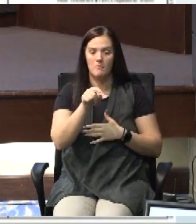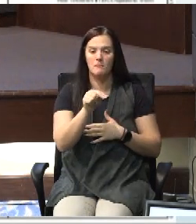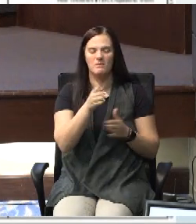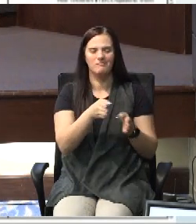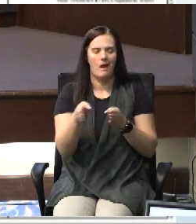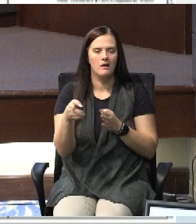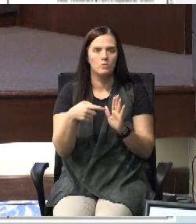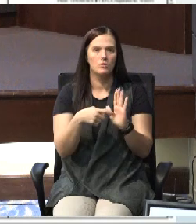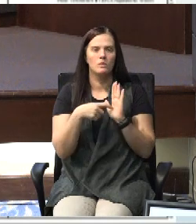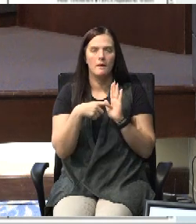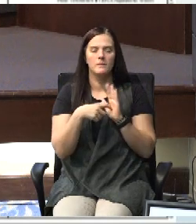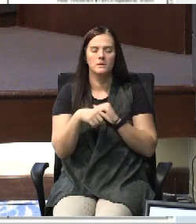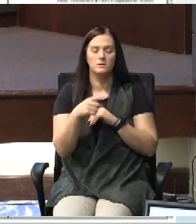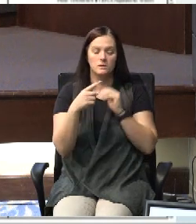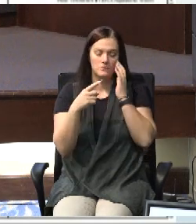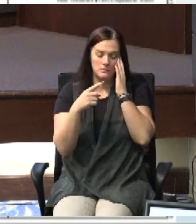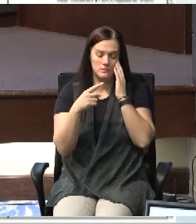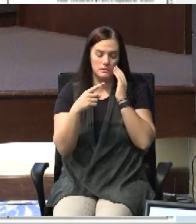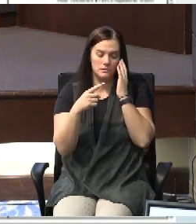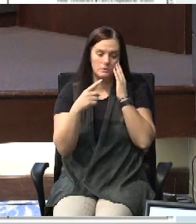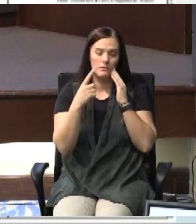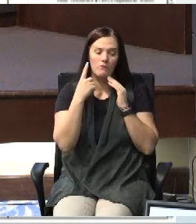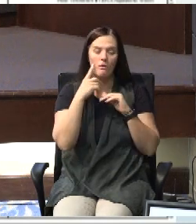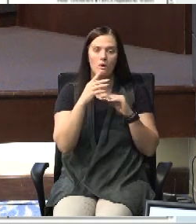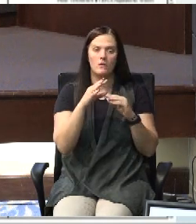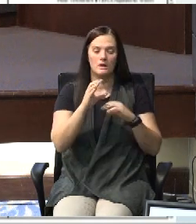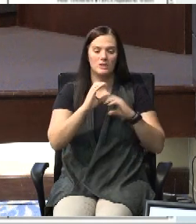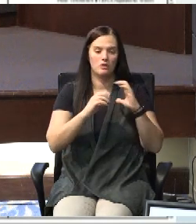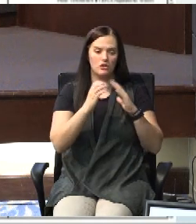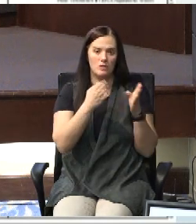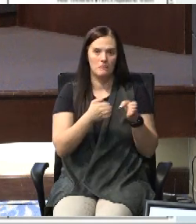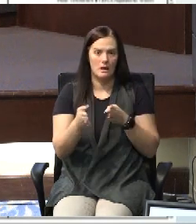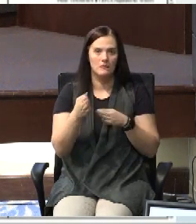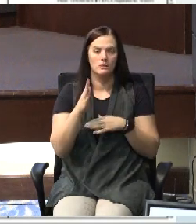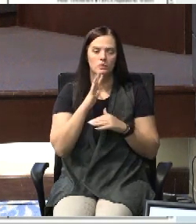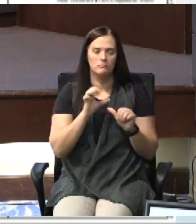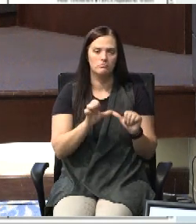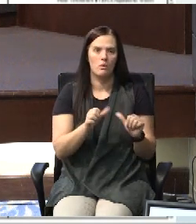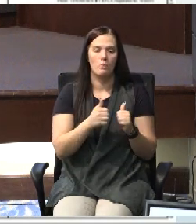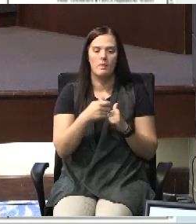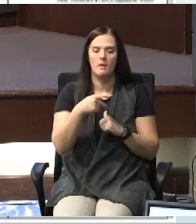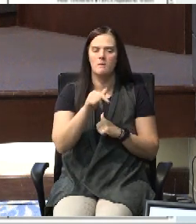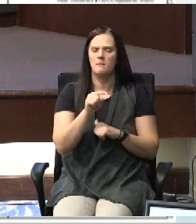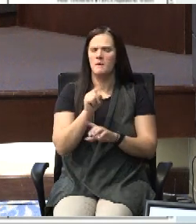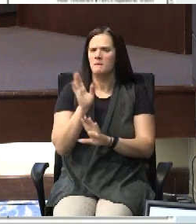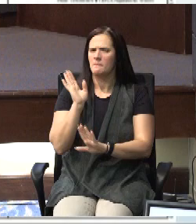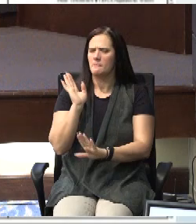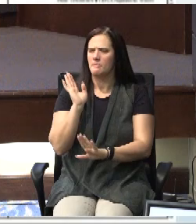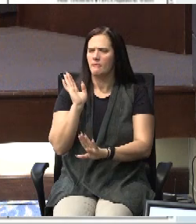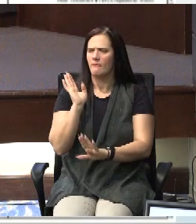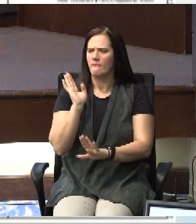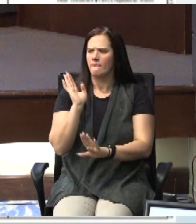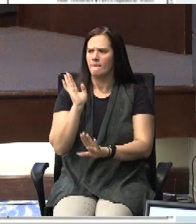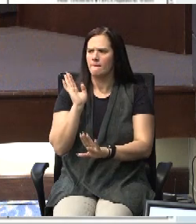requirements and for the construction plans and the plat. Clint,